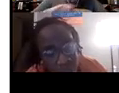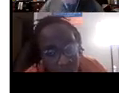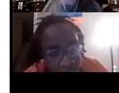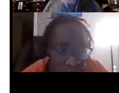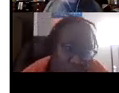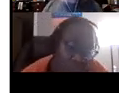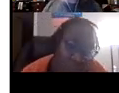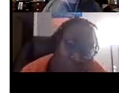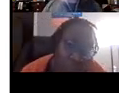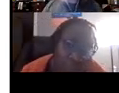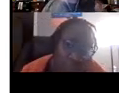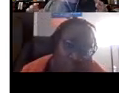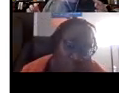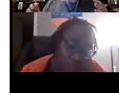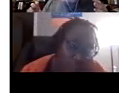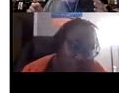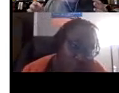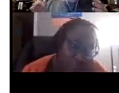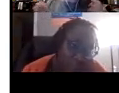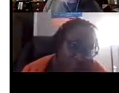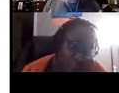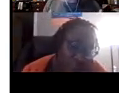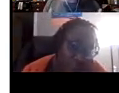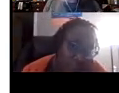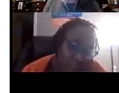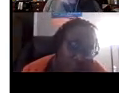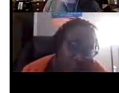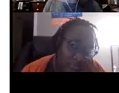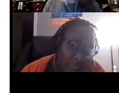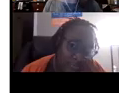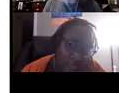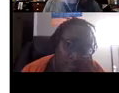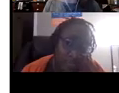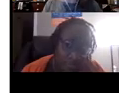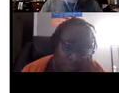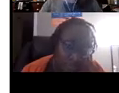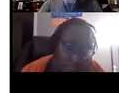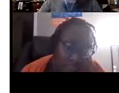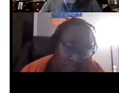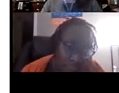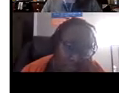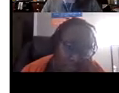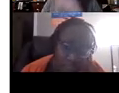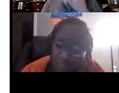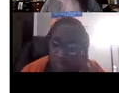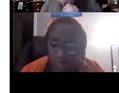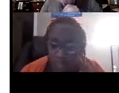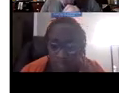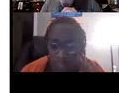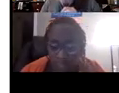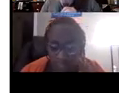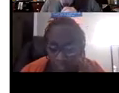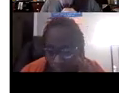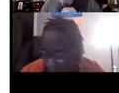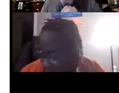cross, the only Jesus we know has acquired disabilities. And so I think it was